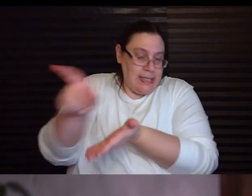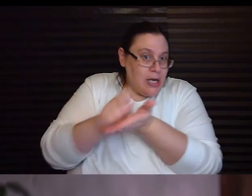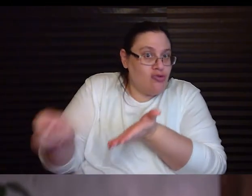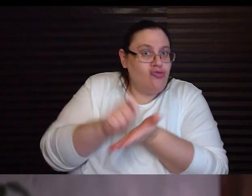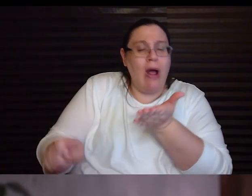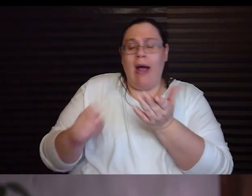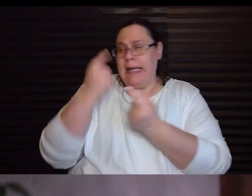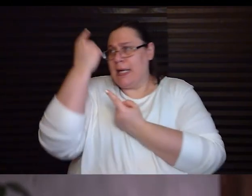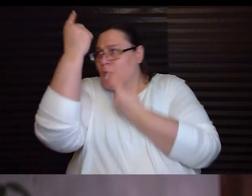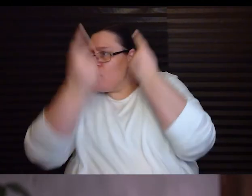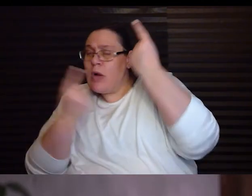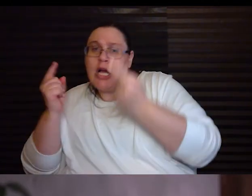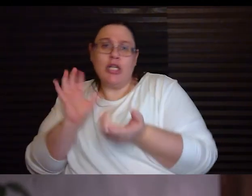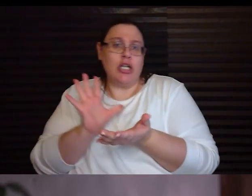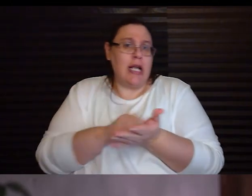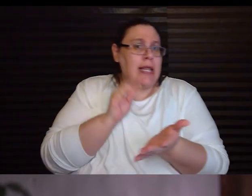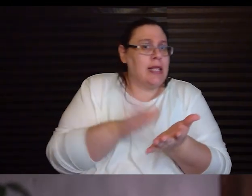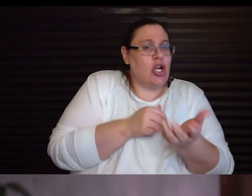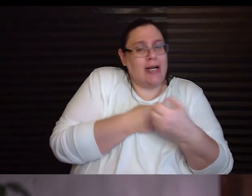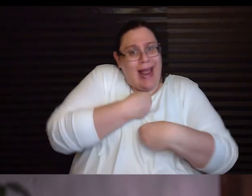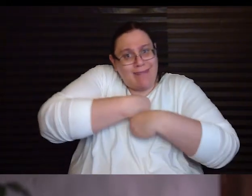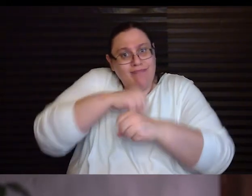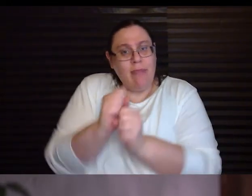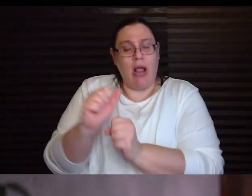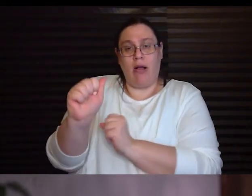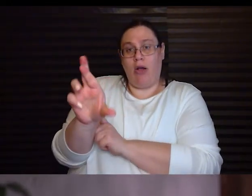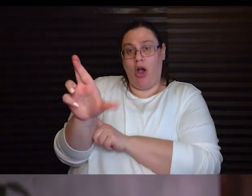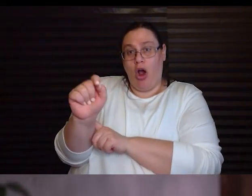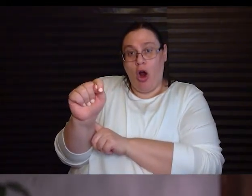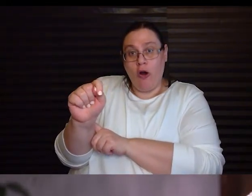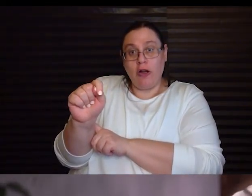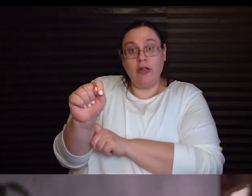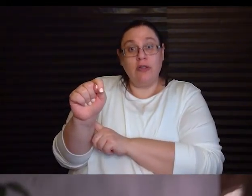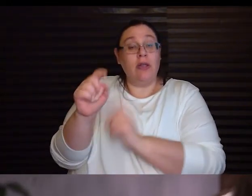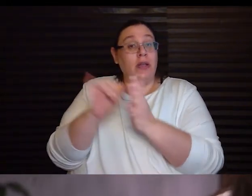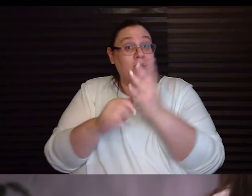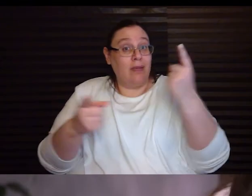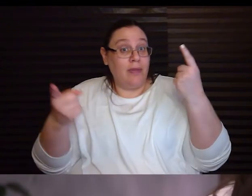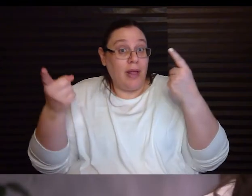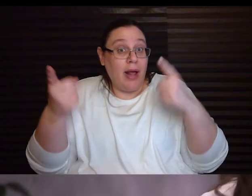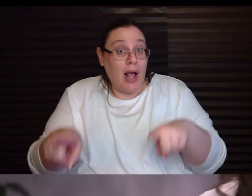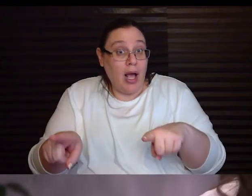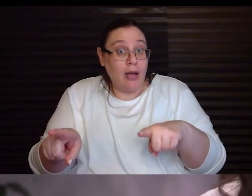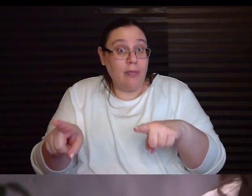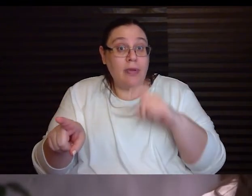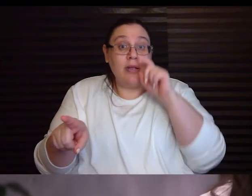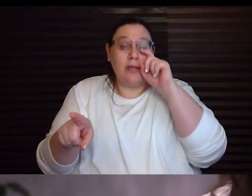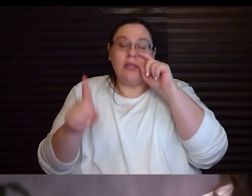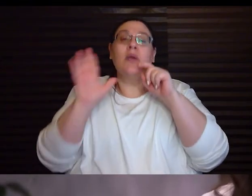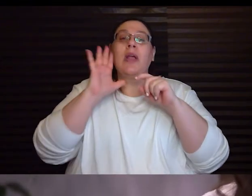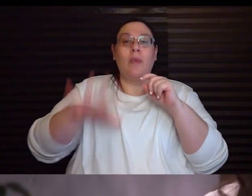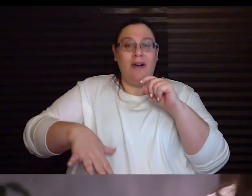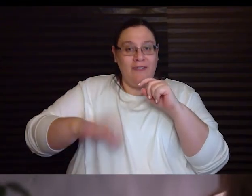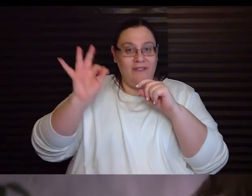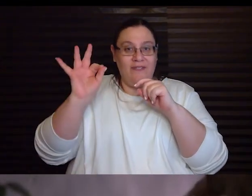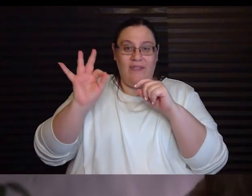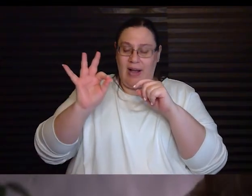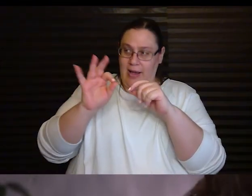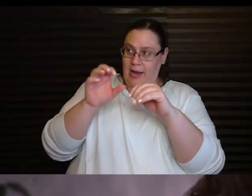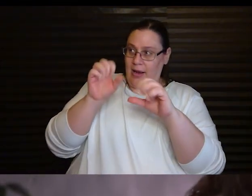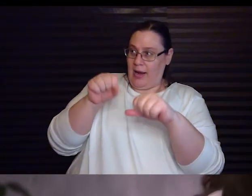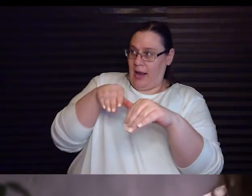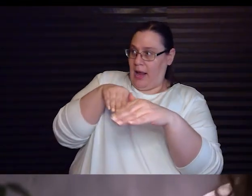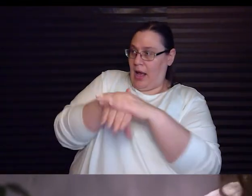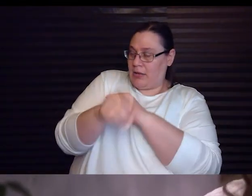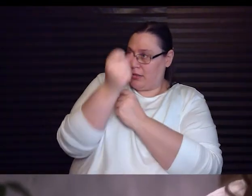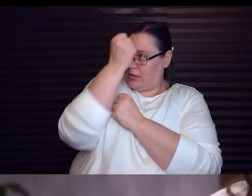we must wonder, we must learn, we must create art. And when we do, we will find not only